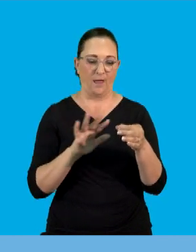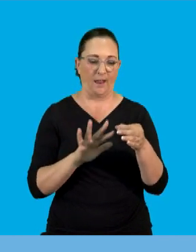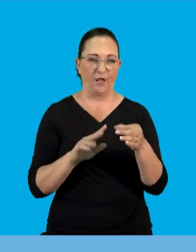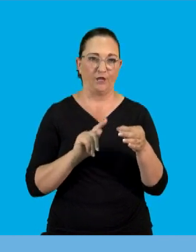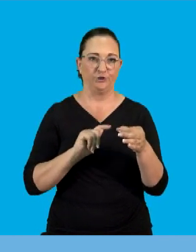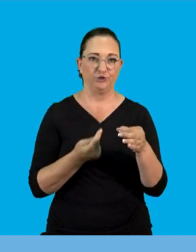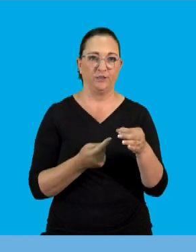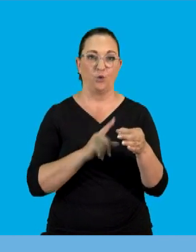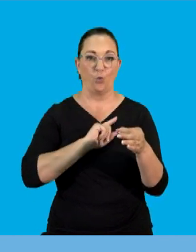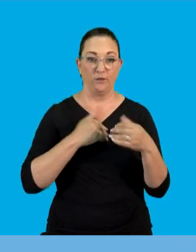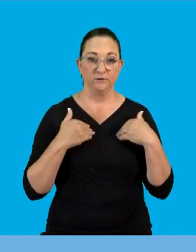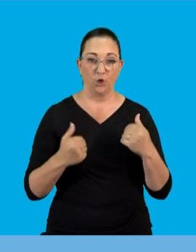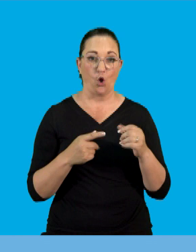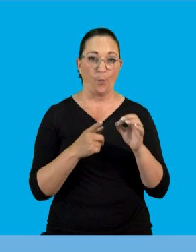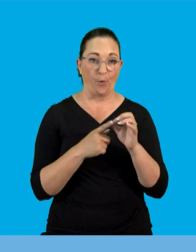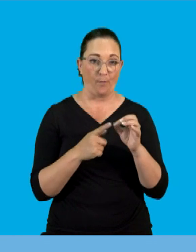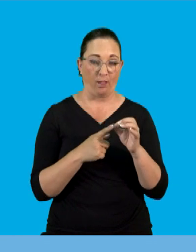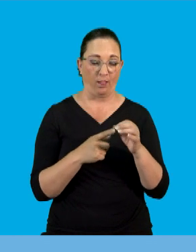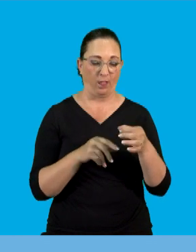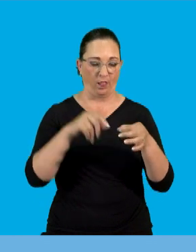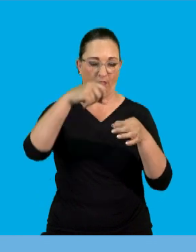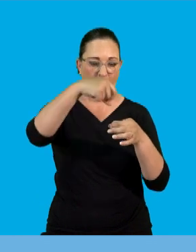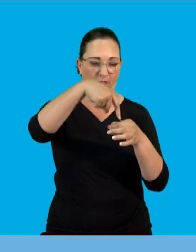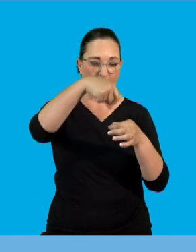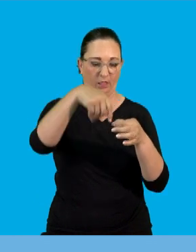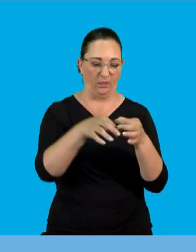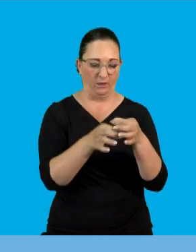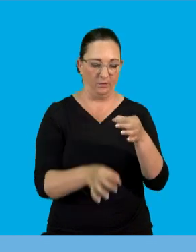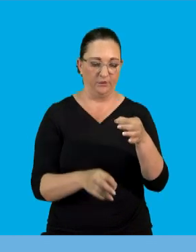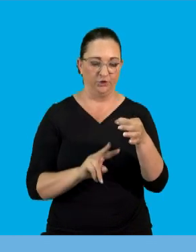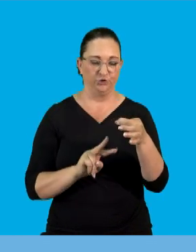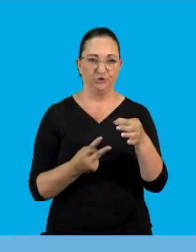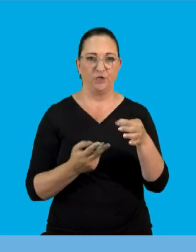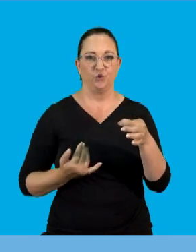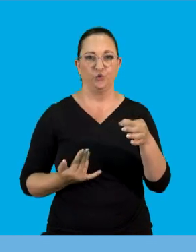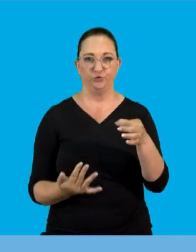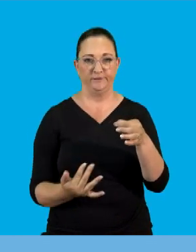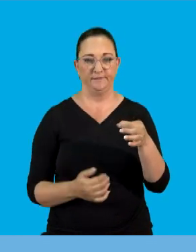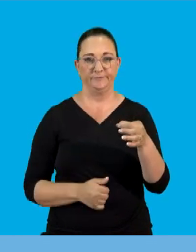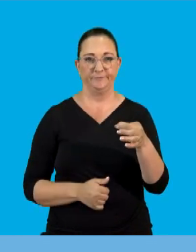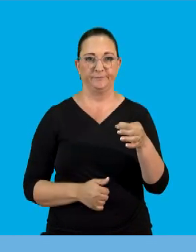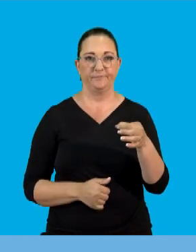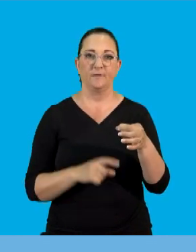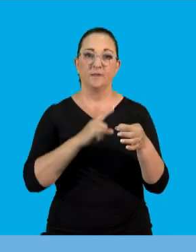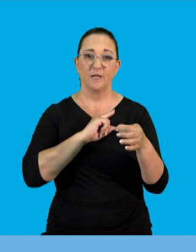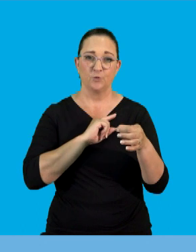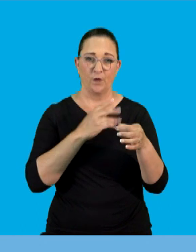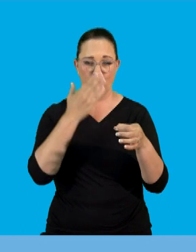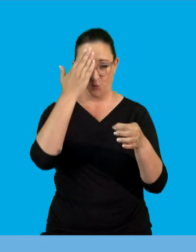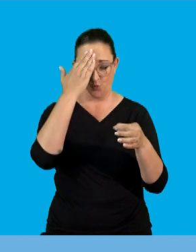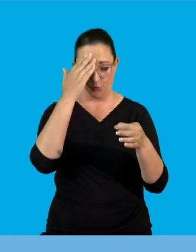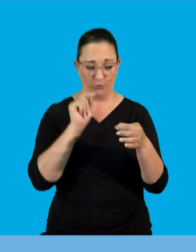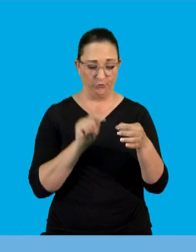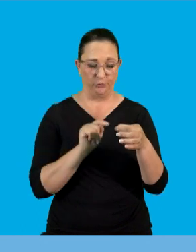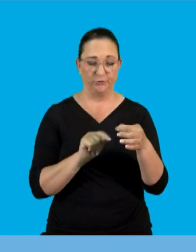that substance. It started as purple and then after pouring that indicator, it turns to gray. So because of that, we are